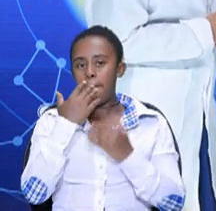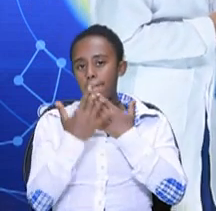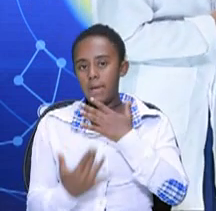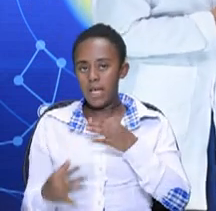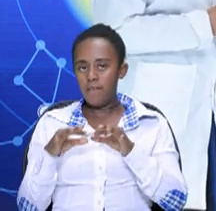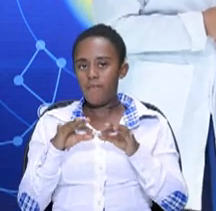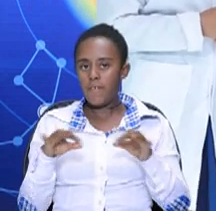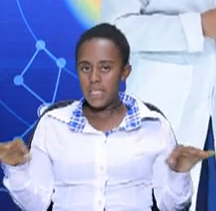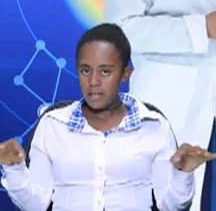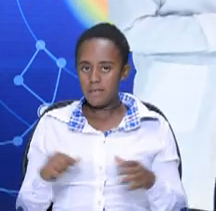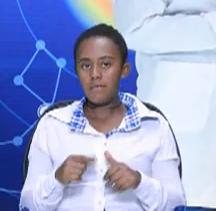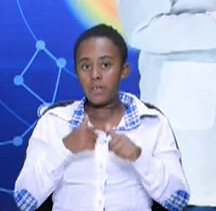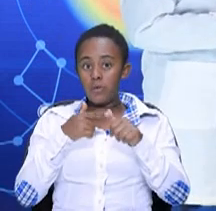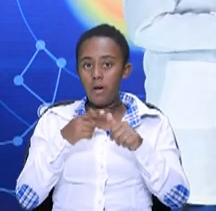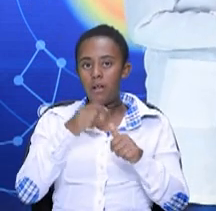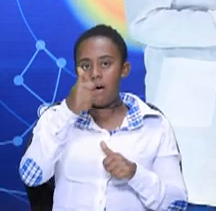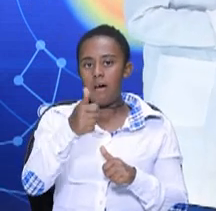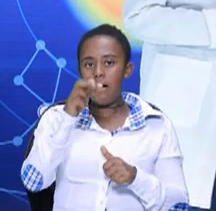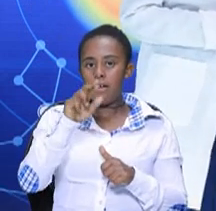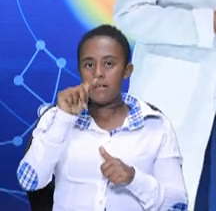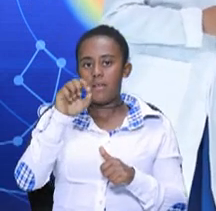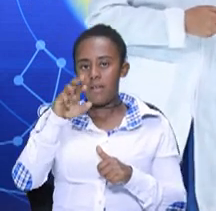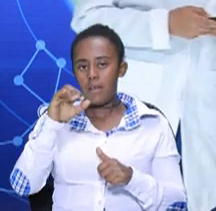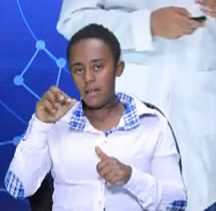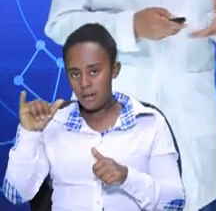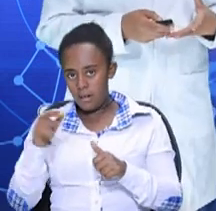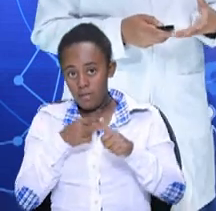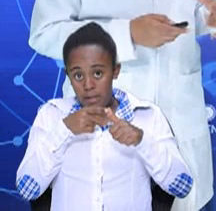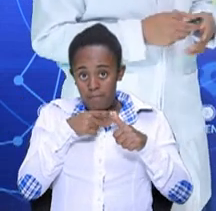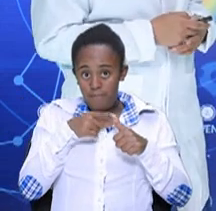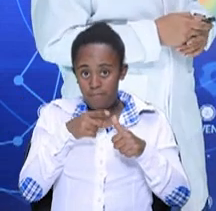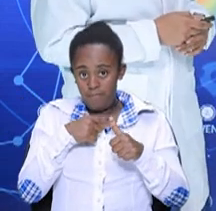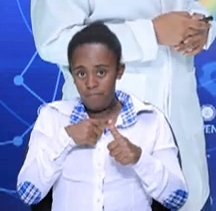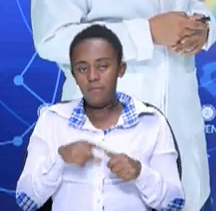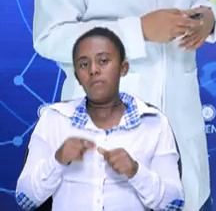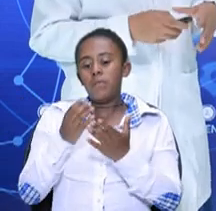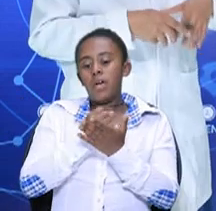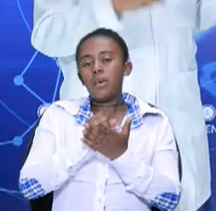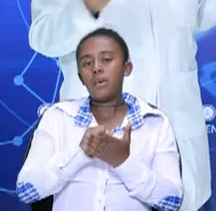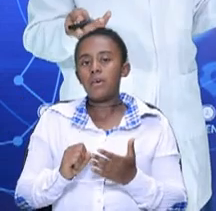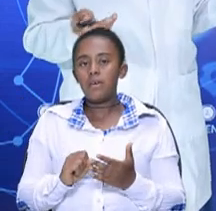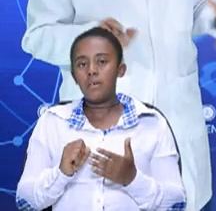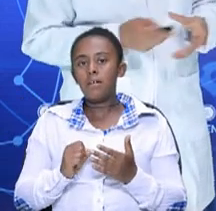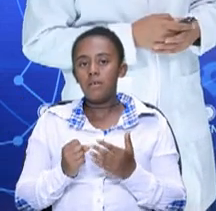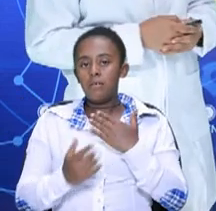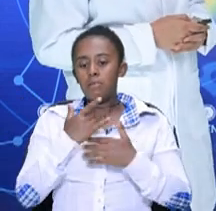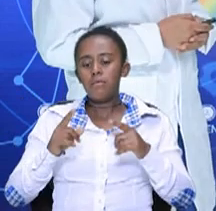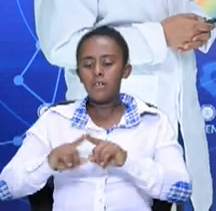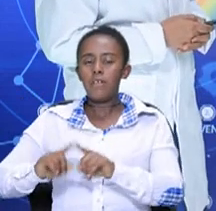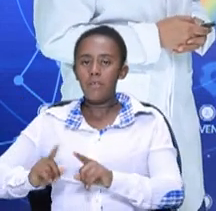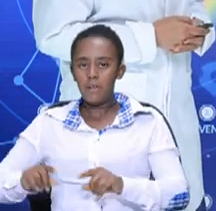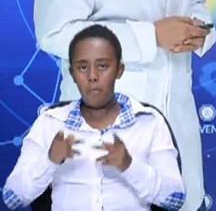And the first one, the arteries, they are known by taking blood from the heart to different parts of